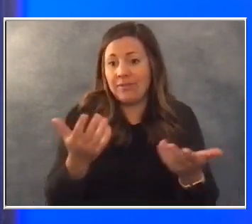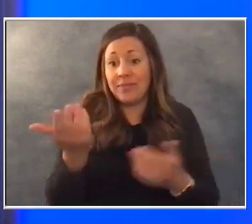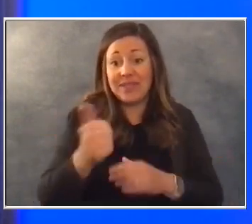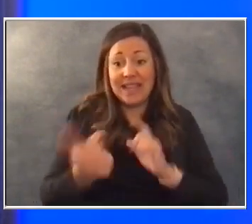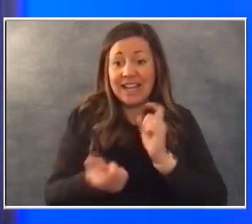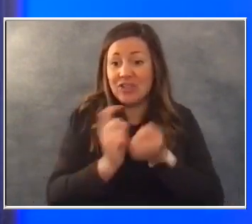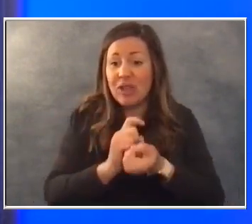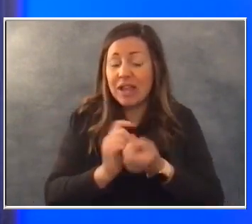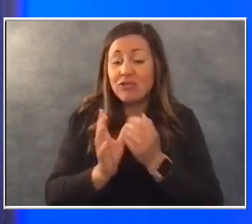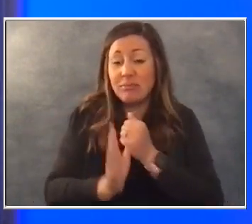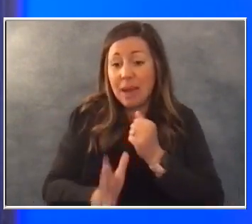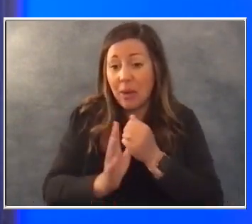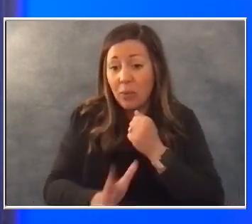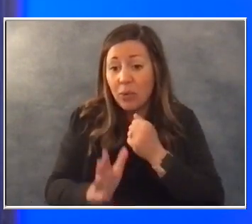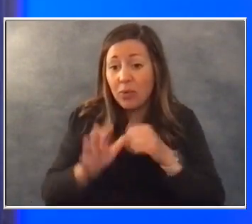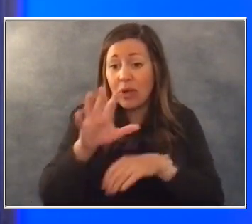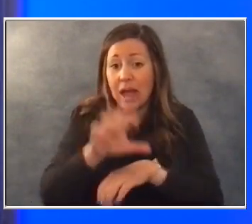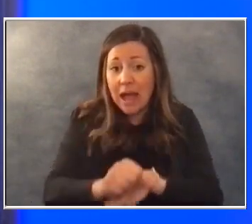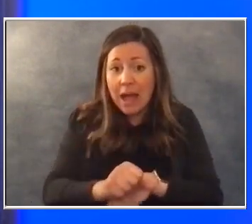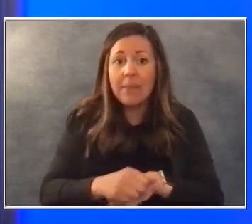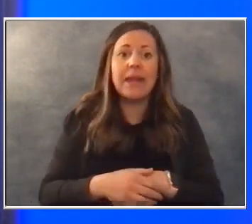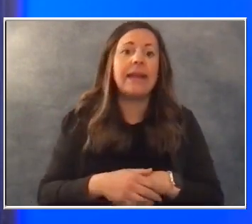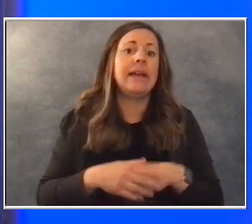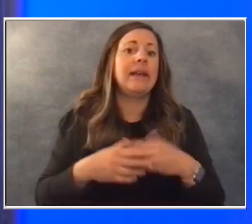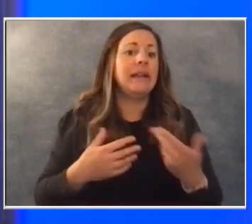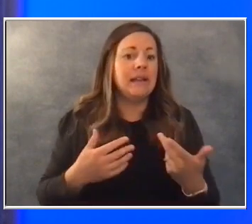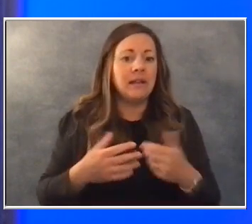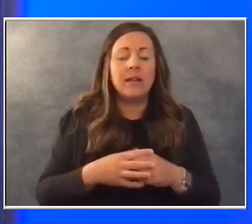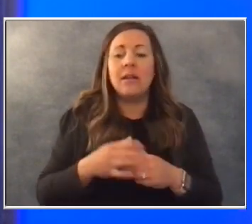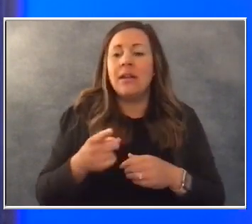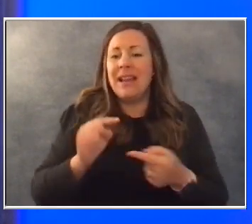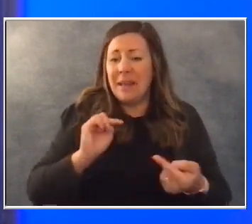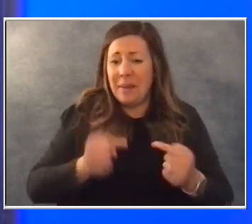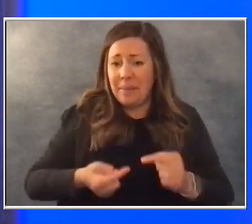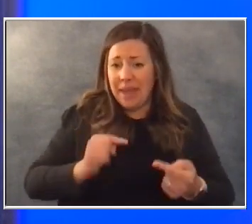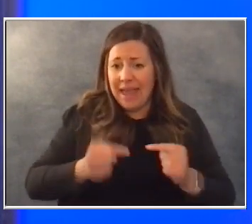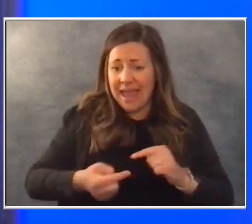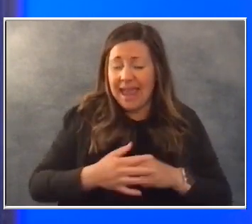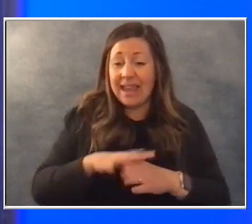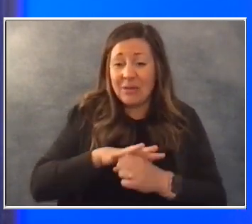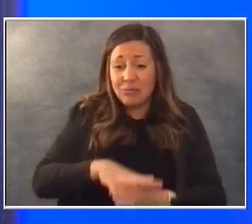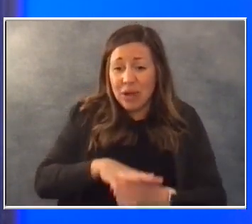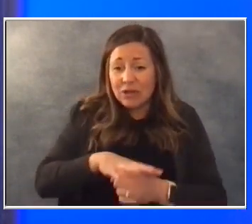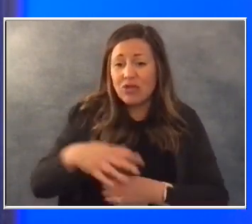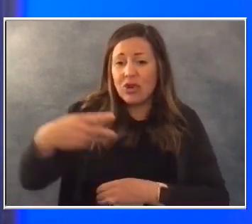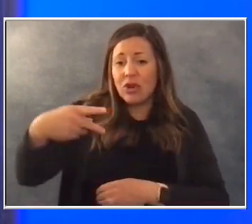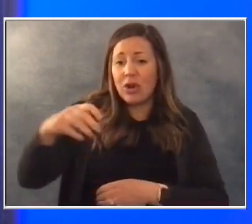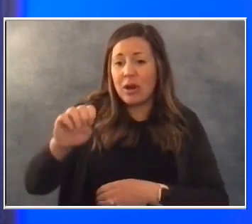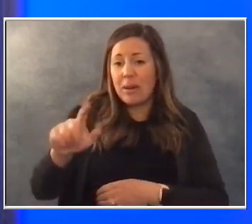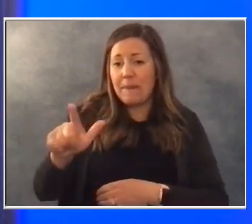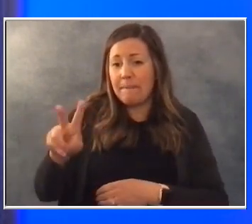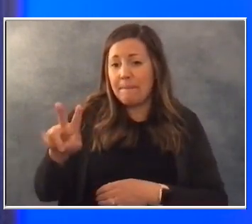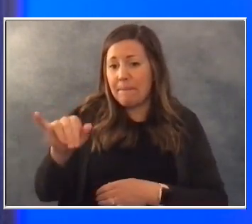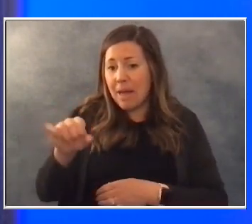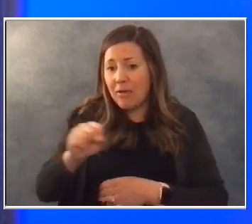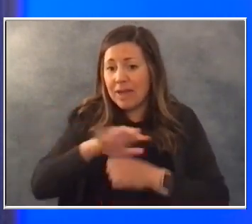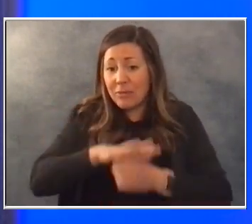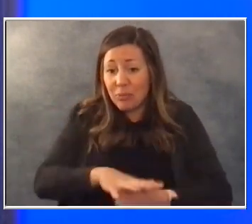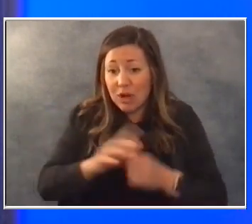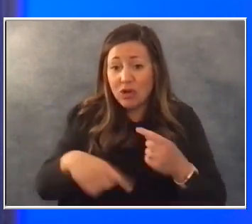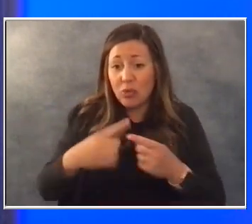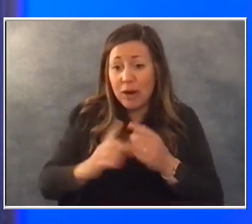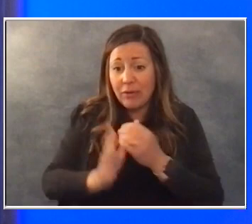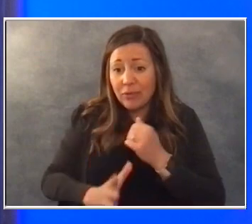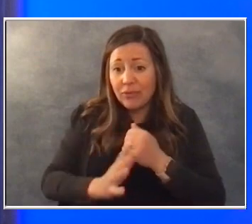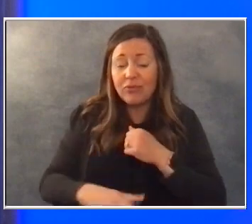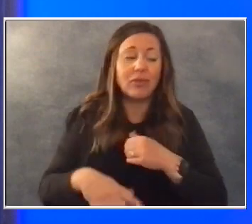see, narrow caliber stools, abdominal pain, pressure, pelvic pressure with bowel movements, blood and stools.